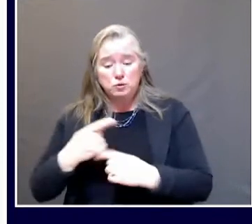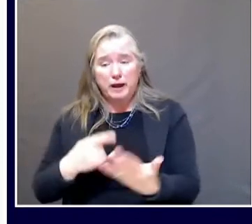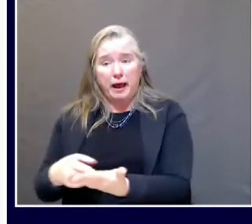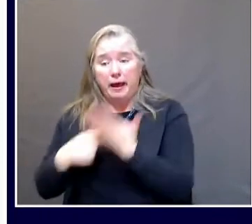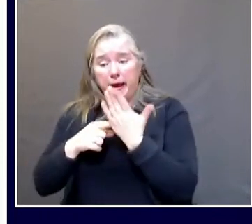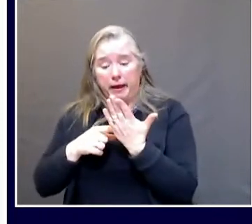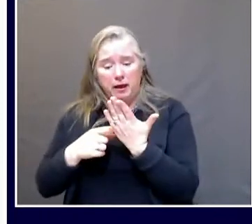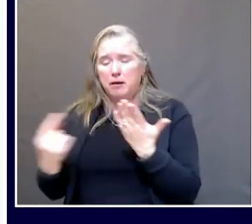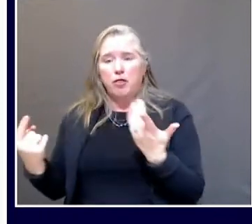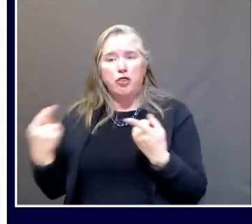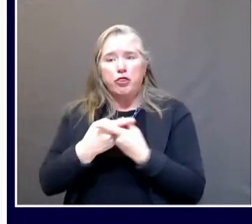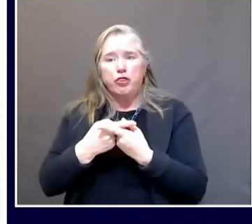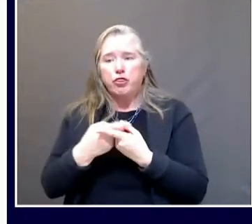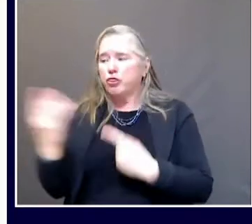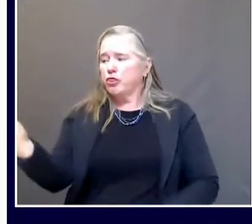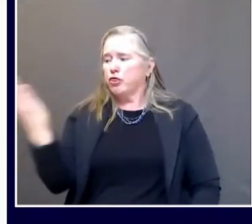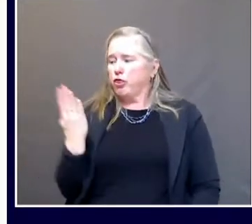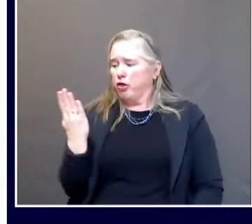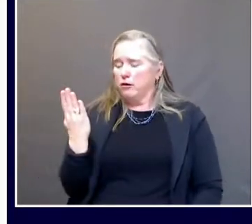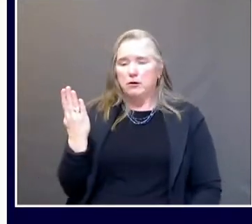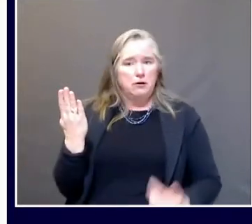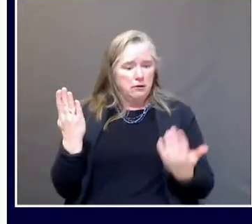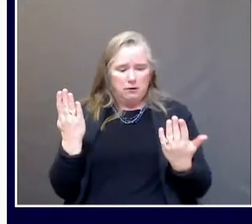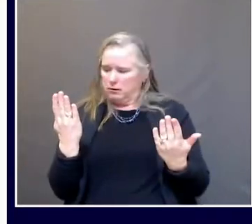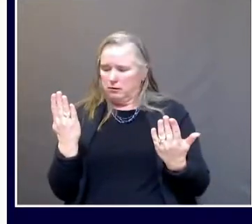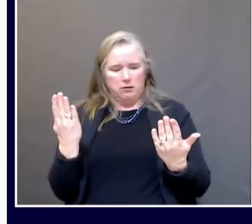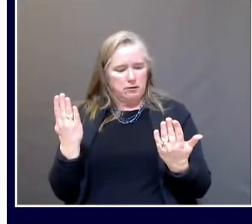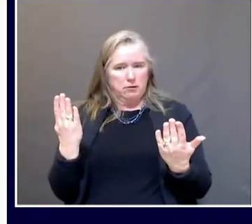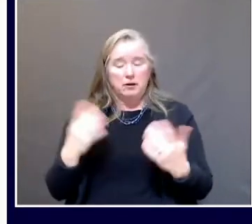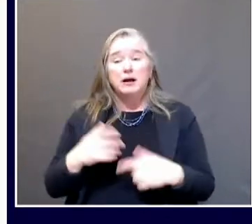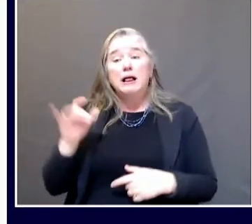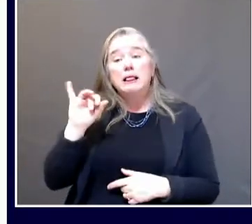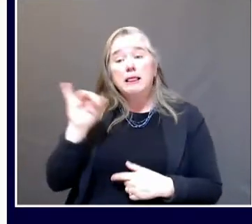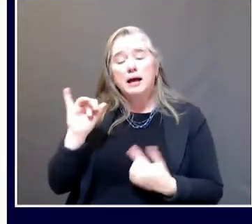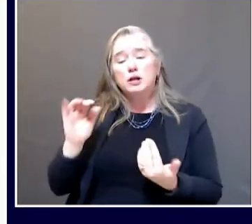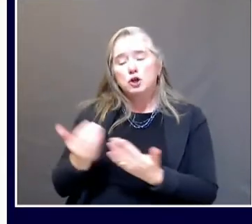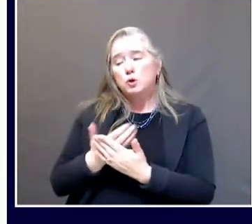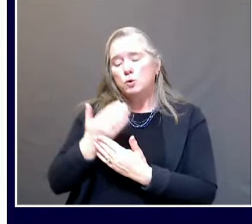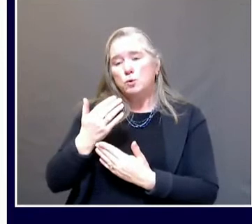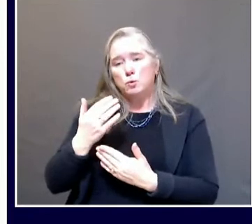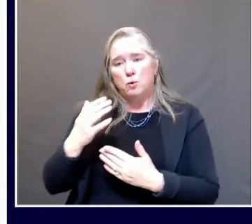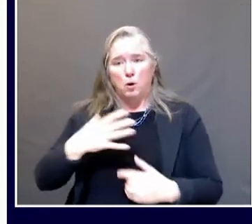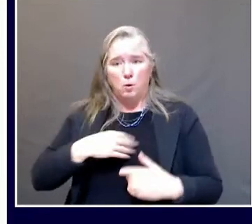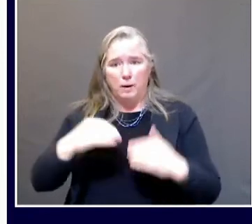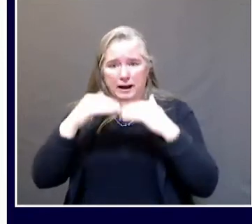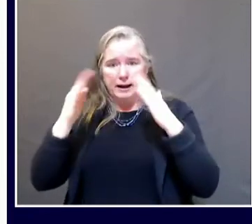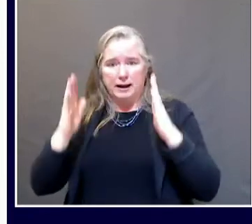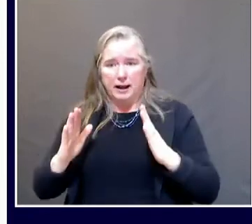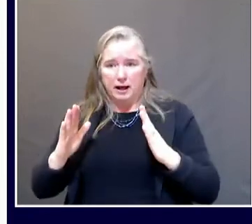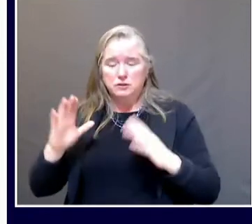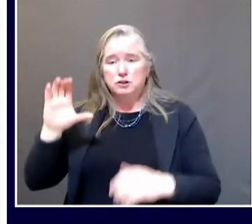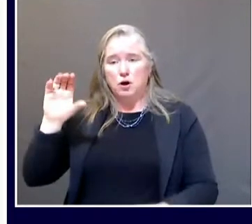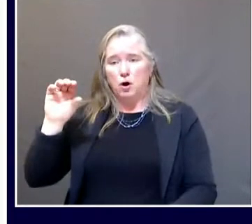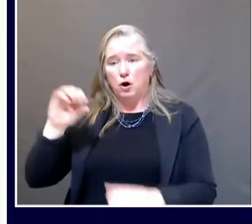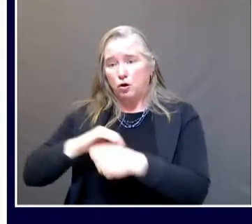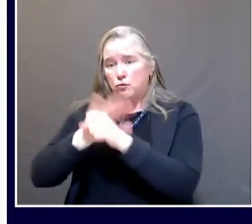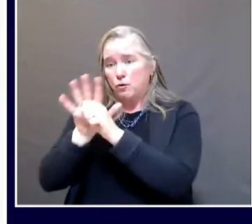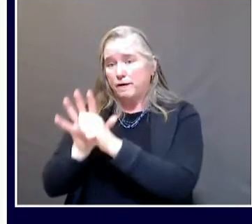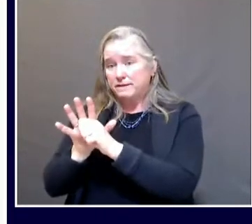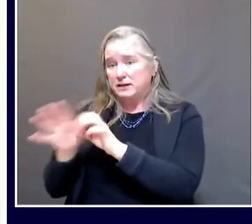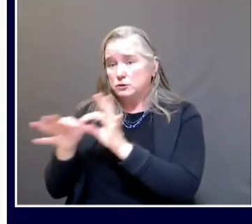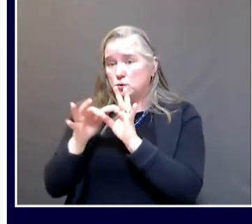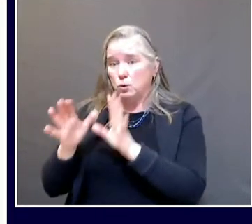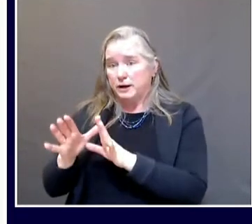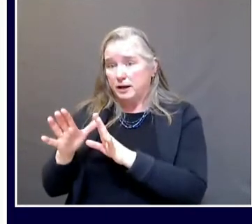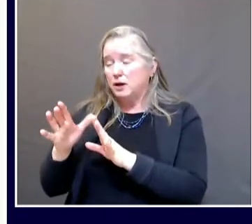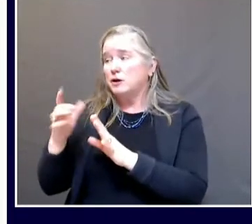incoming team. For example, the incoming White House coronavirus coordinator, Jeff Zients, called the governor a couple of days ago to talk